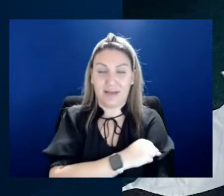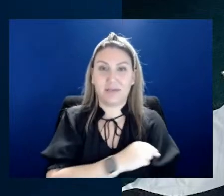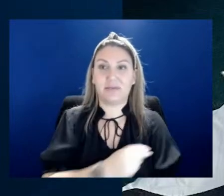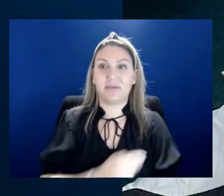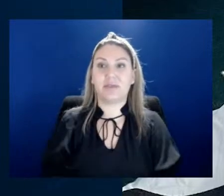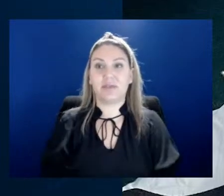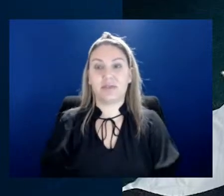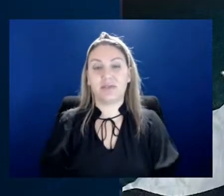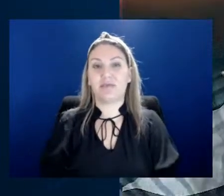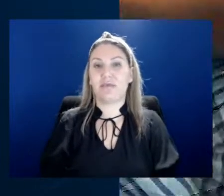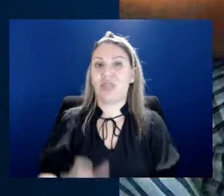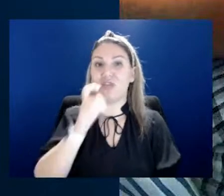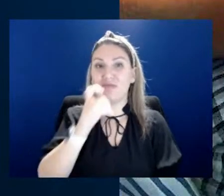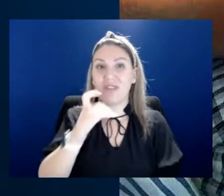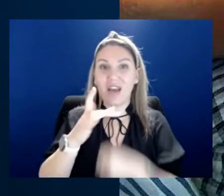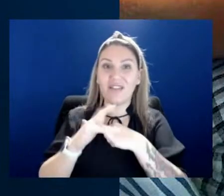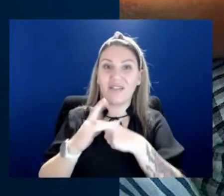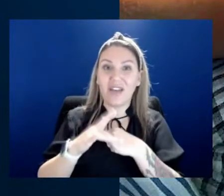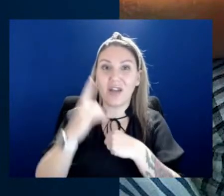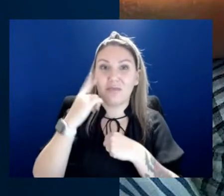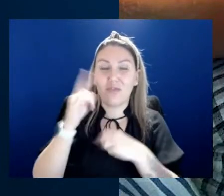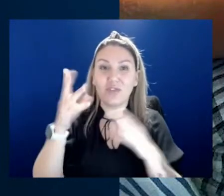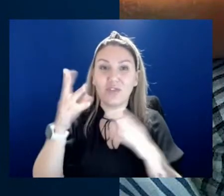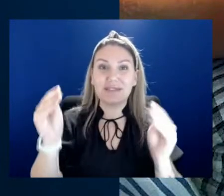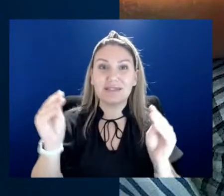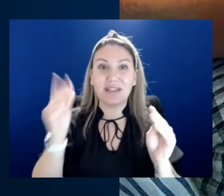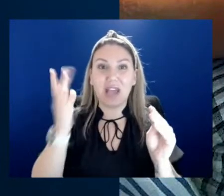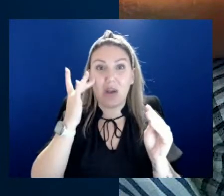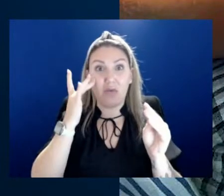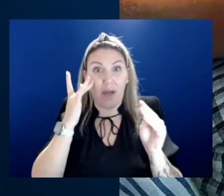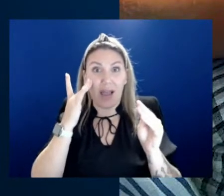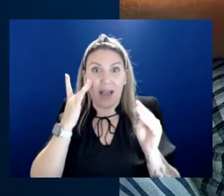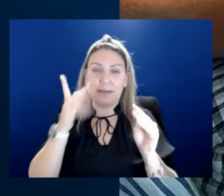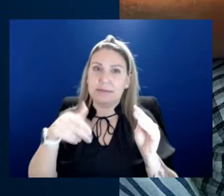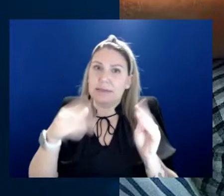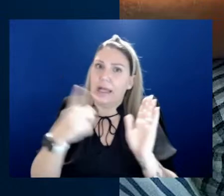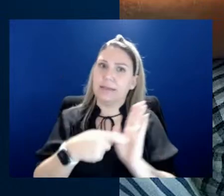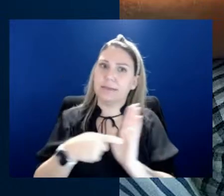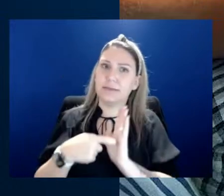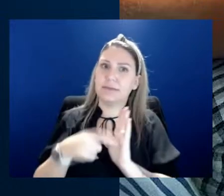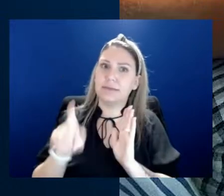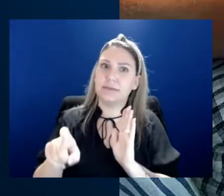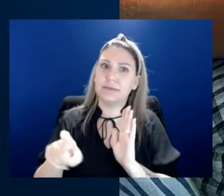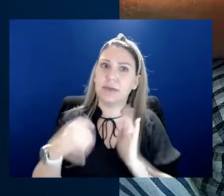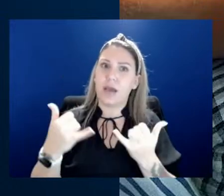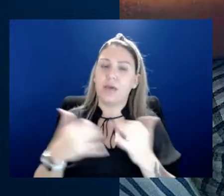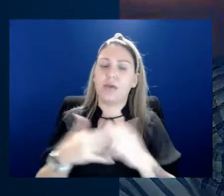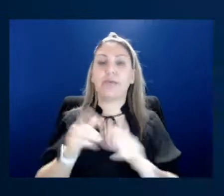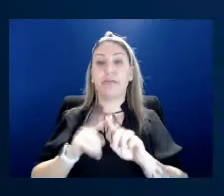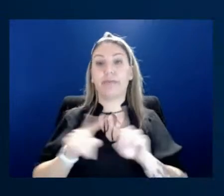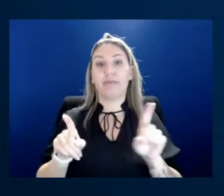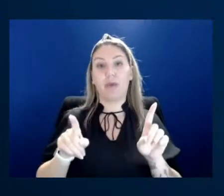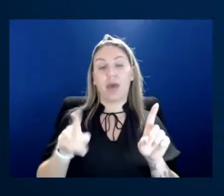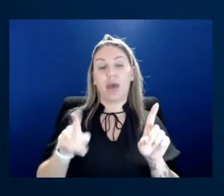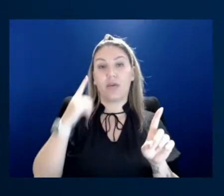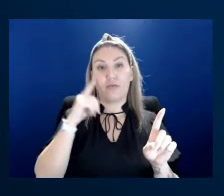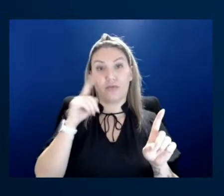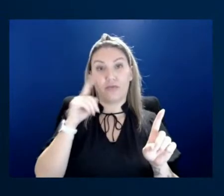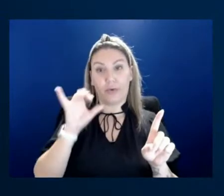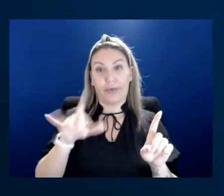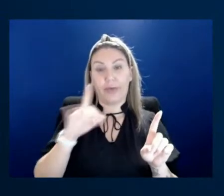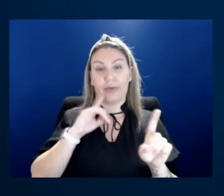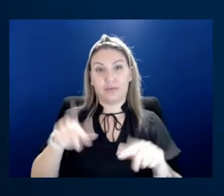not as available for sale as they used to be because there's such a high demand for them. But we have got them